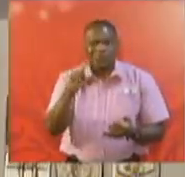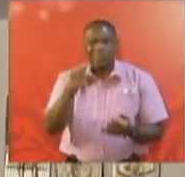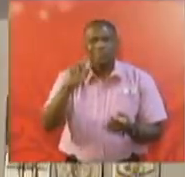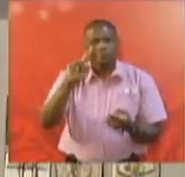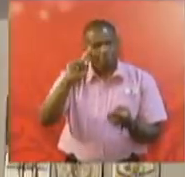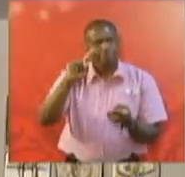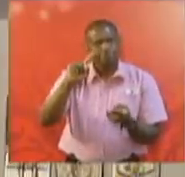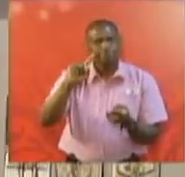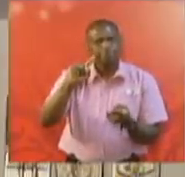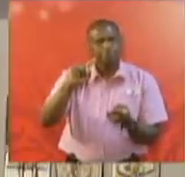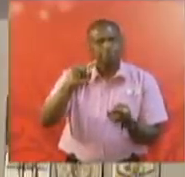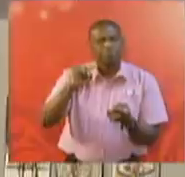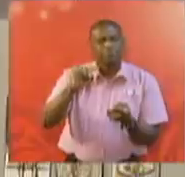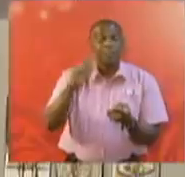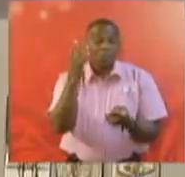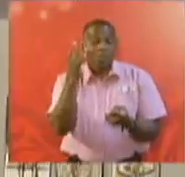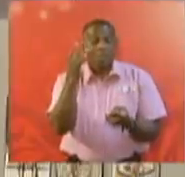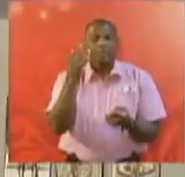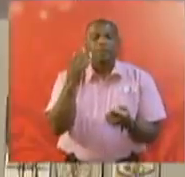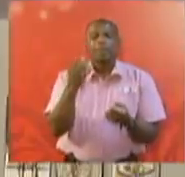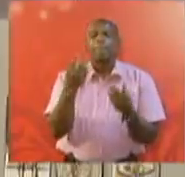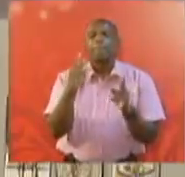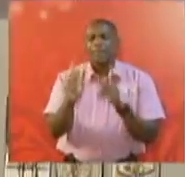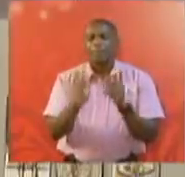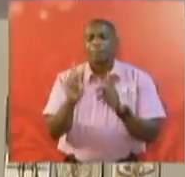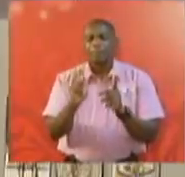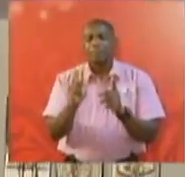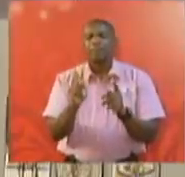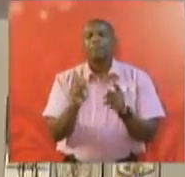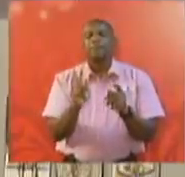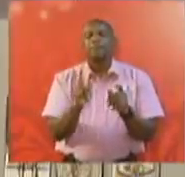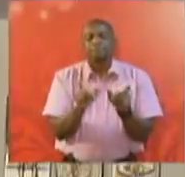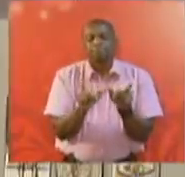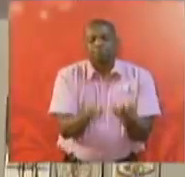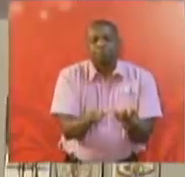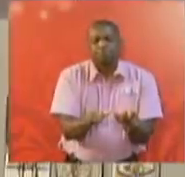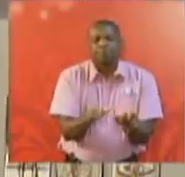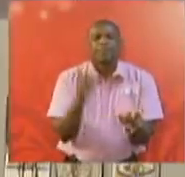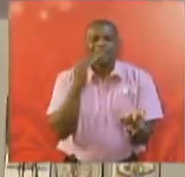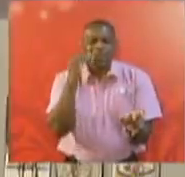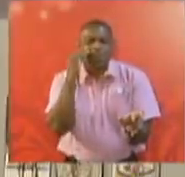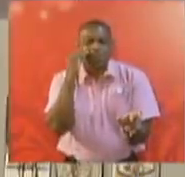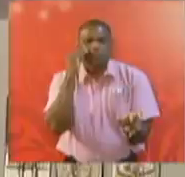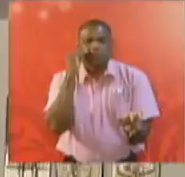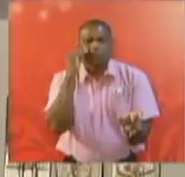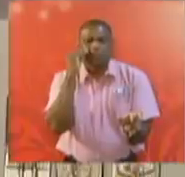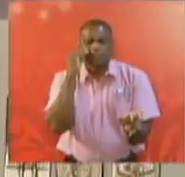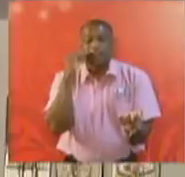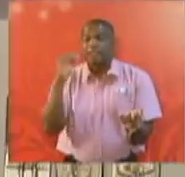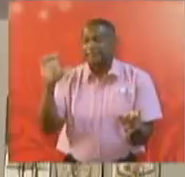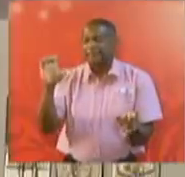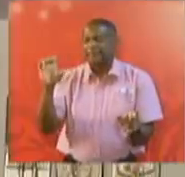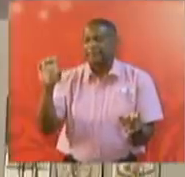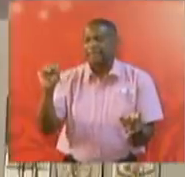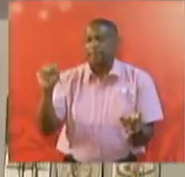for self-isolation in the households as monitored by the CMOS-H. That 3-week period is